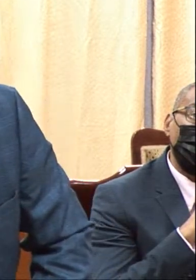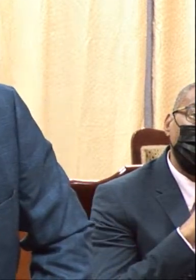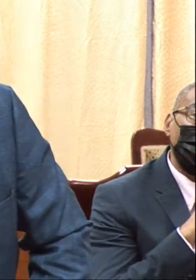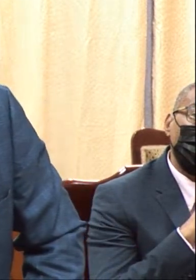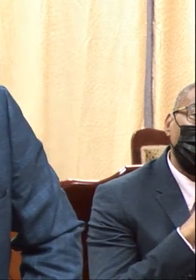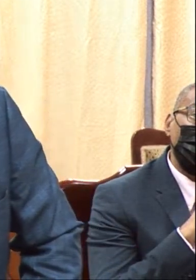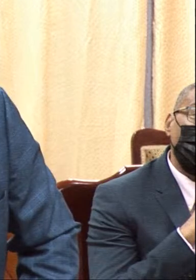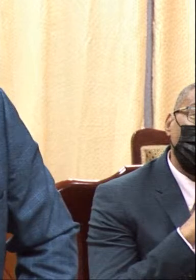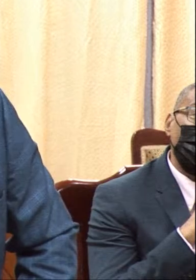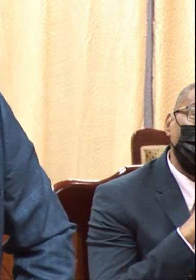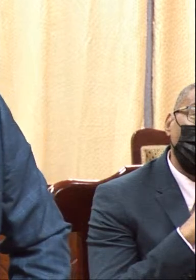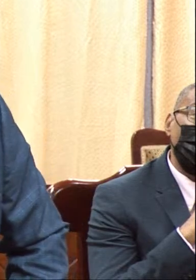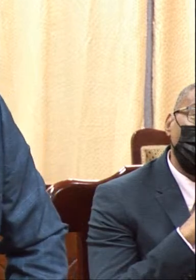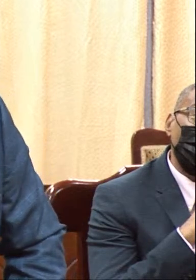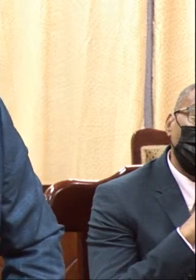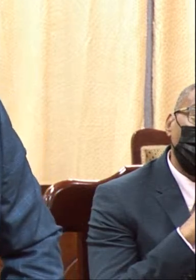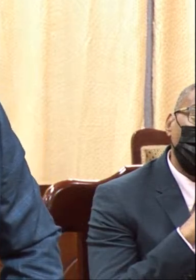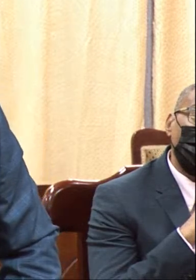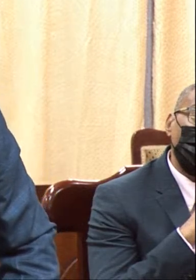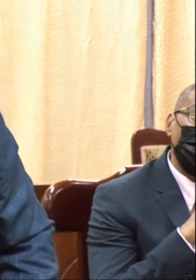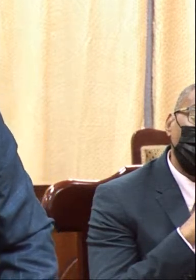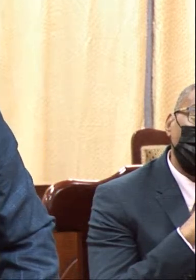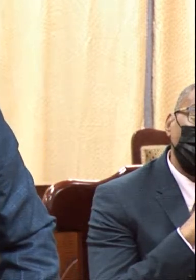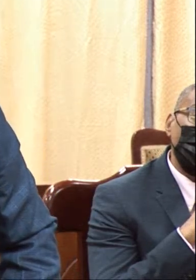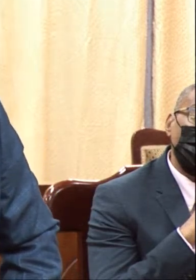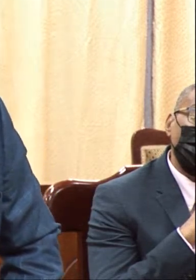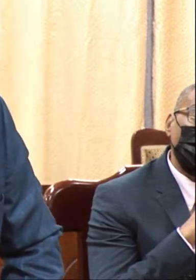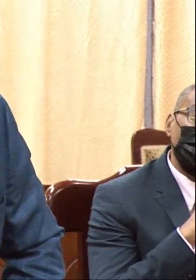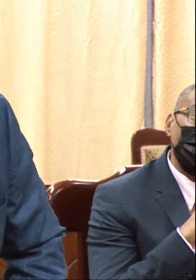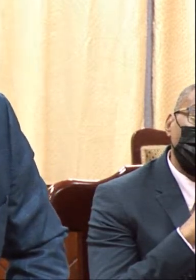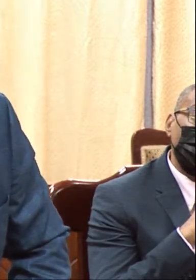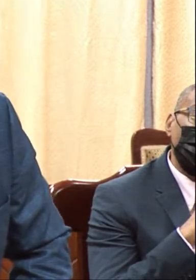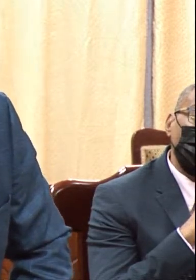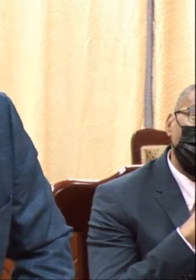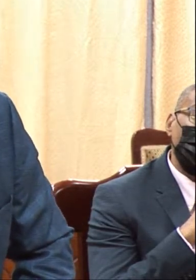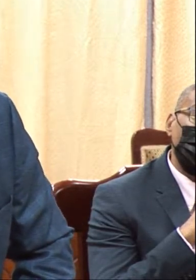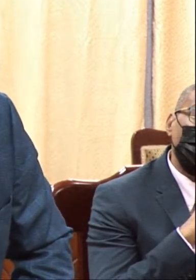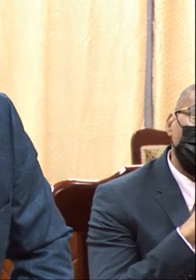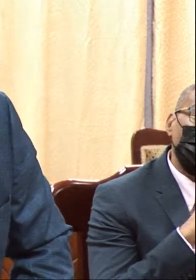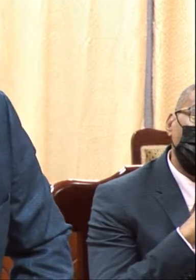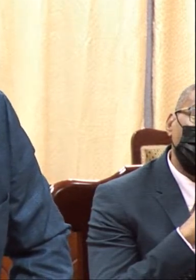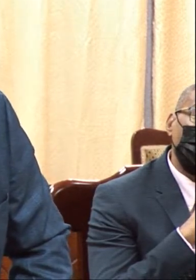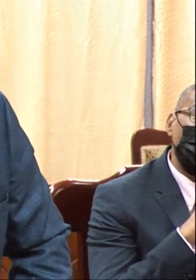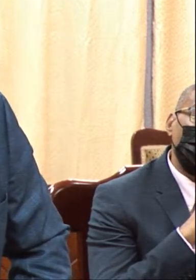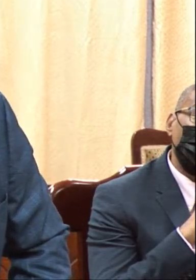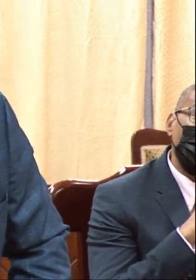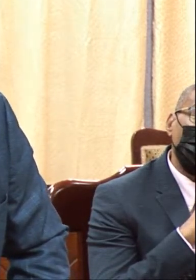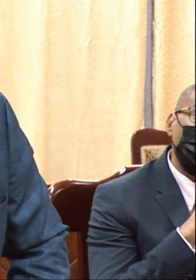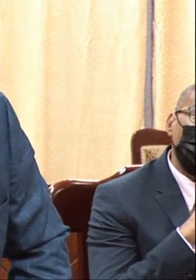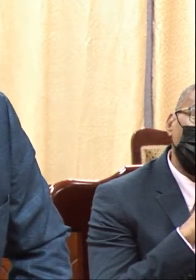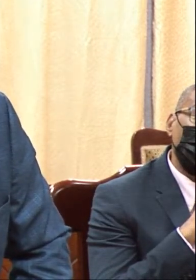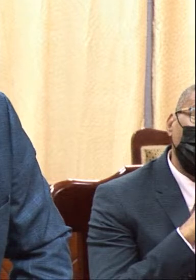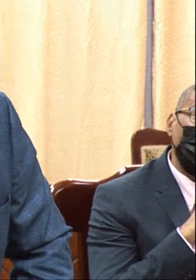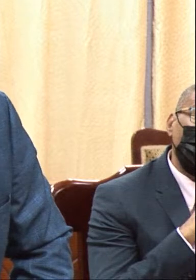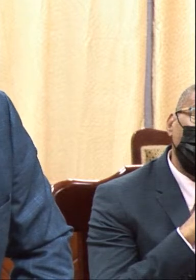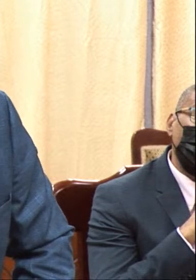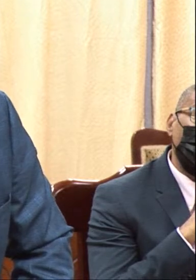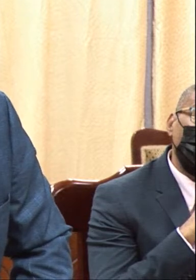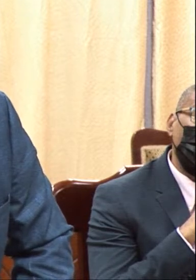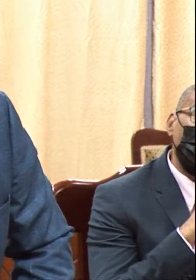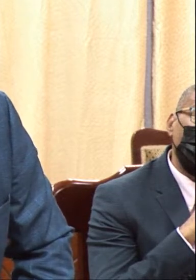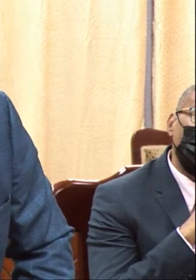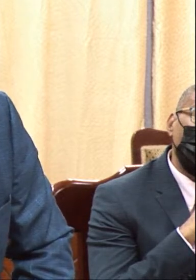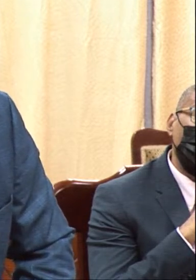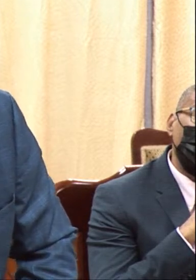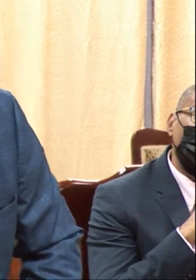WhatsApp for any recent communication, and there's one that came in at 10 o'clock today. Hi, Joe. We start with the Ministry